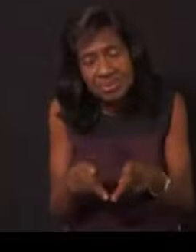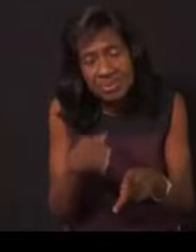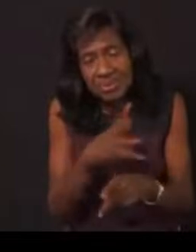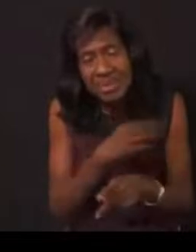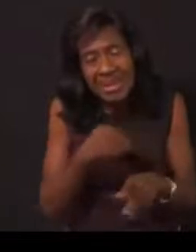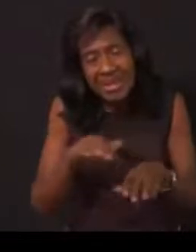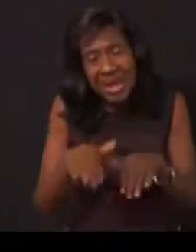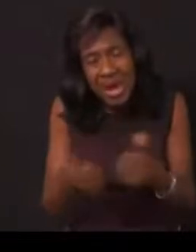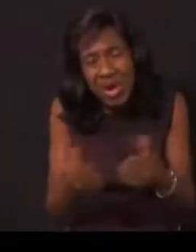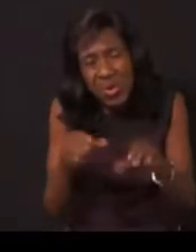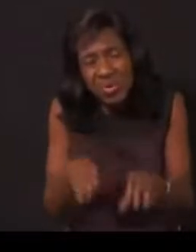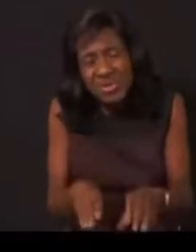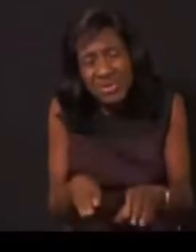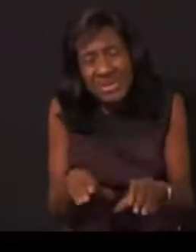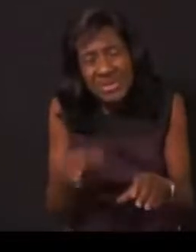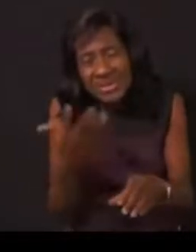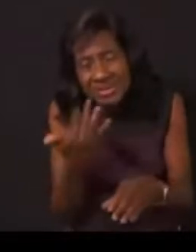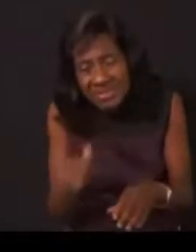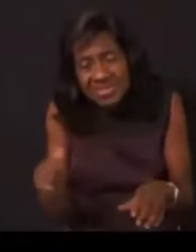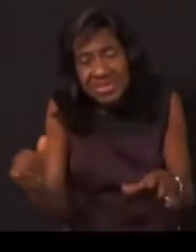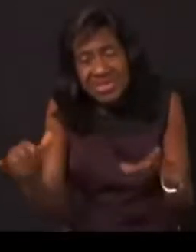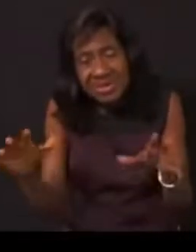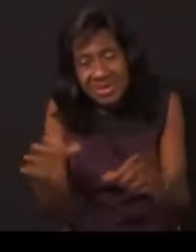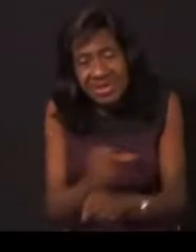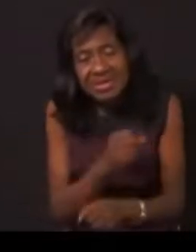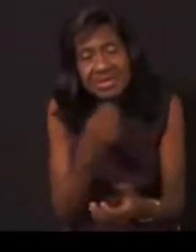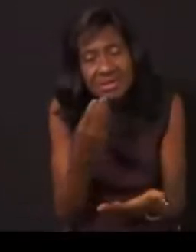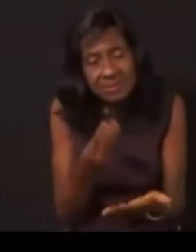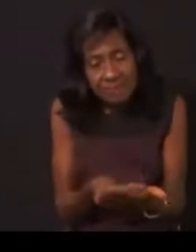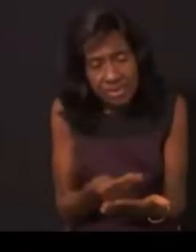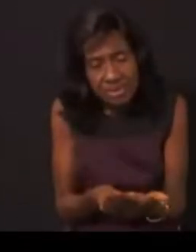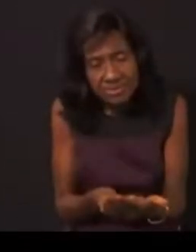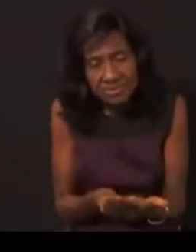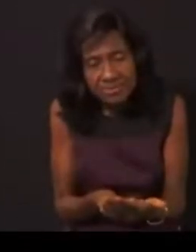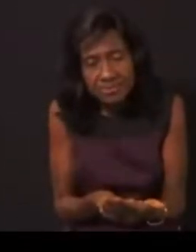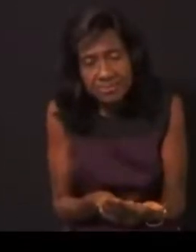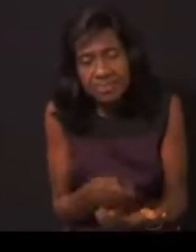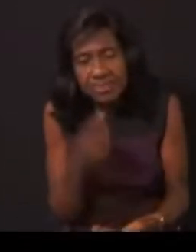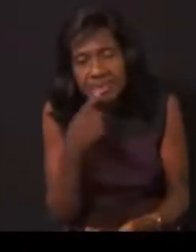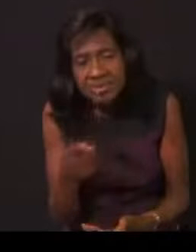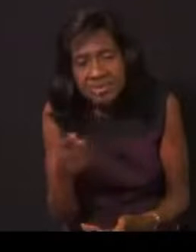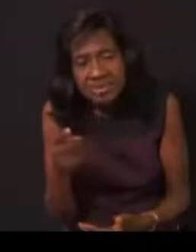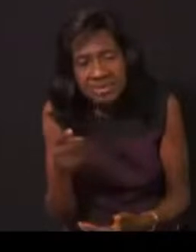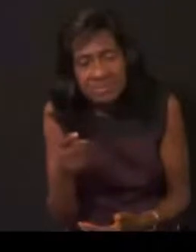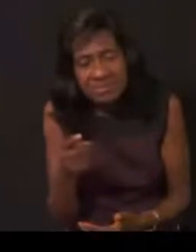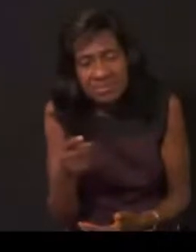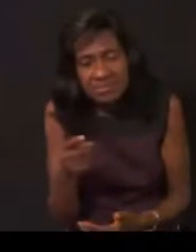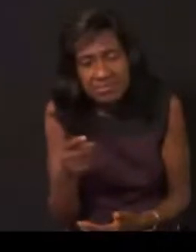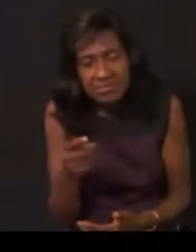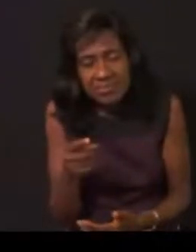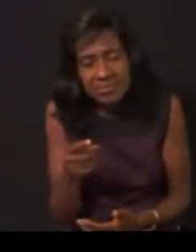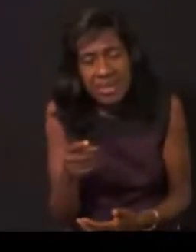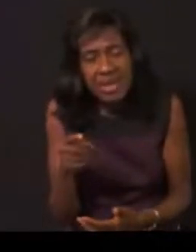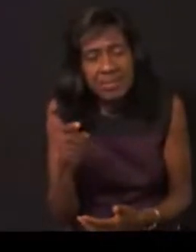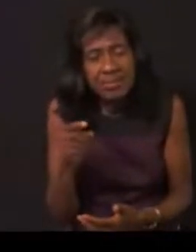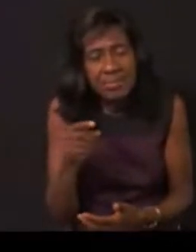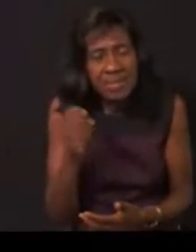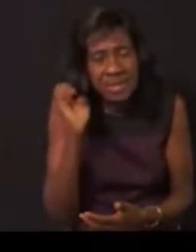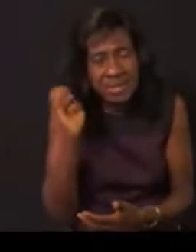money? I will have to get back to you with the specific amounts. We have recently